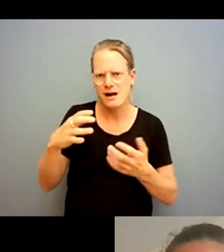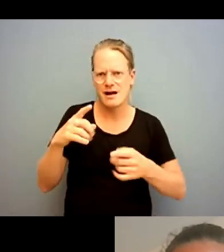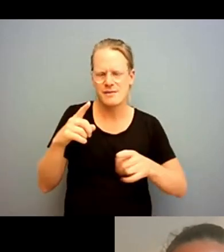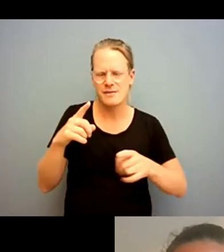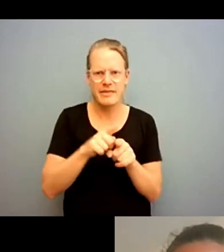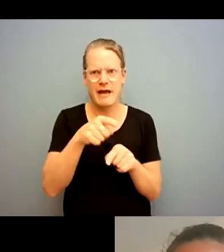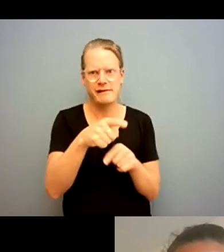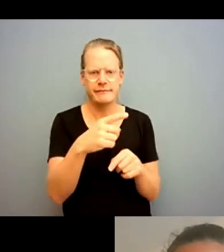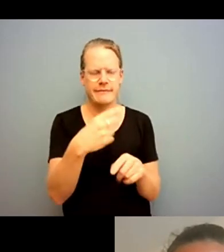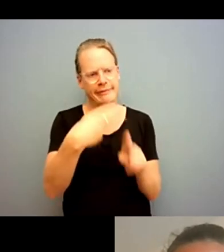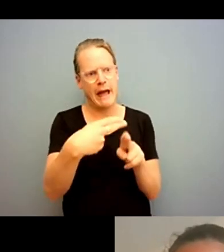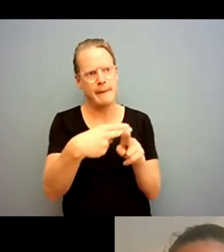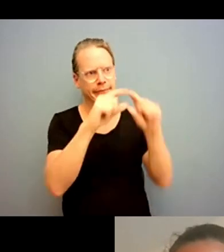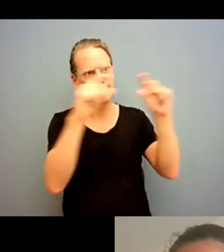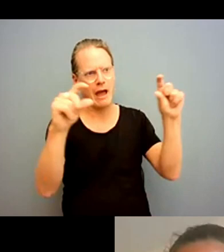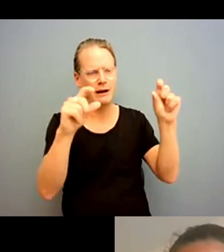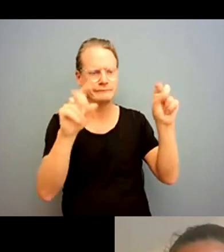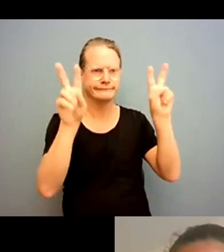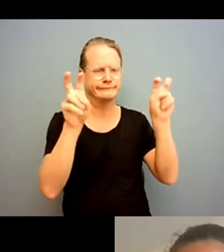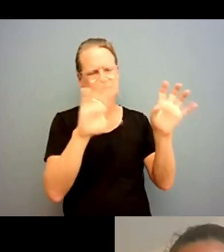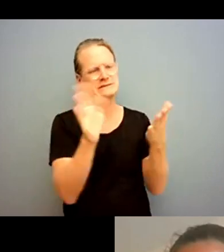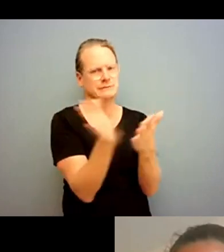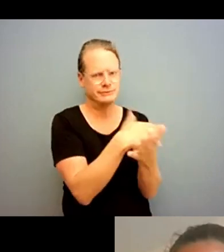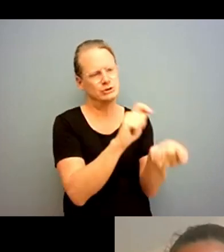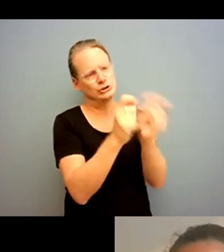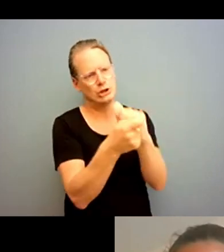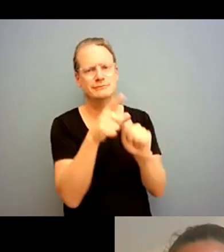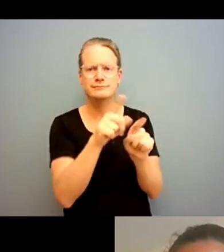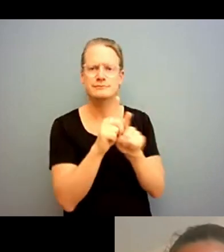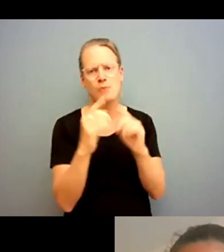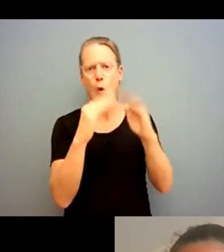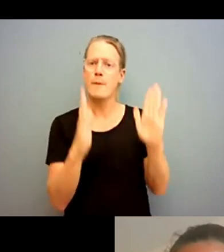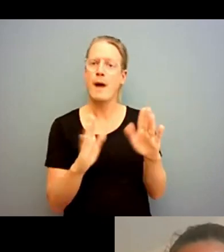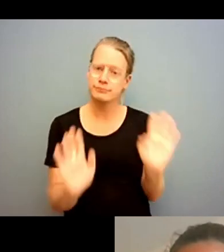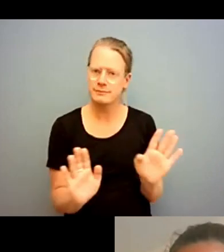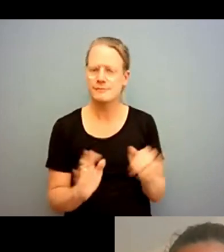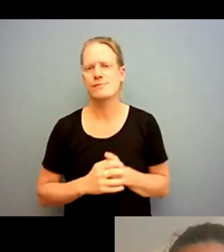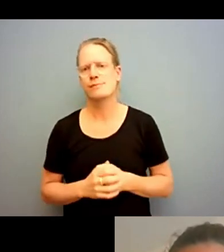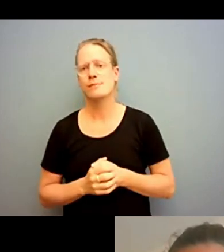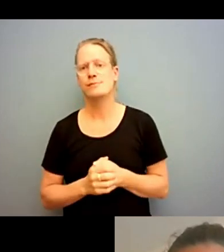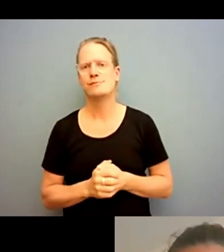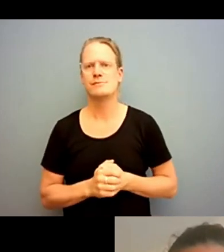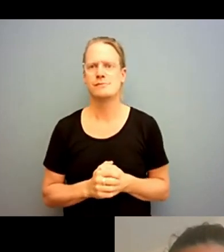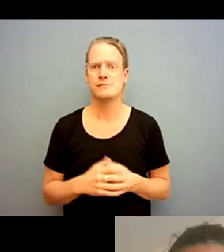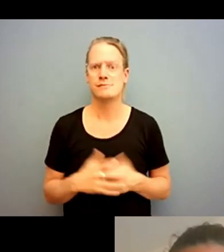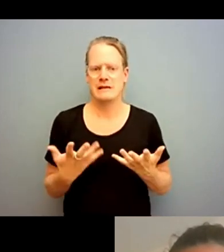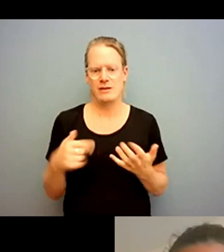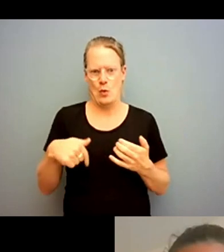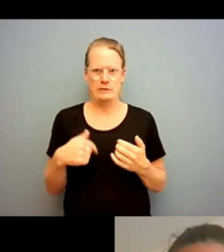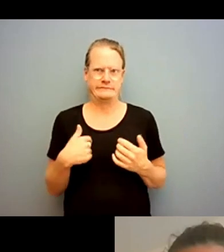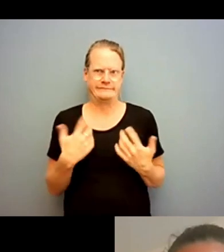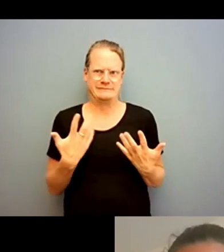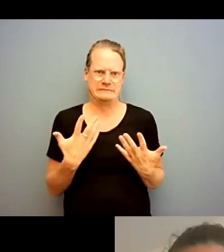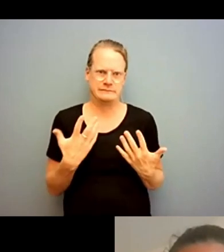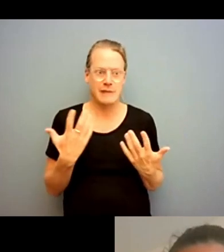other parts of the world. So it's too early yet to identify clearly what the issues are we will focus